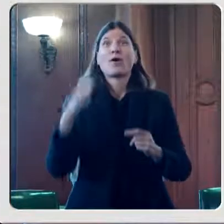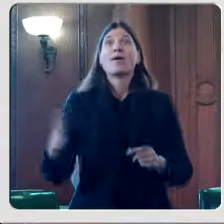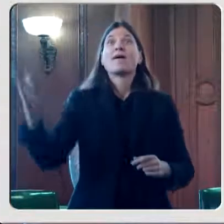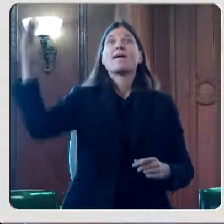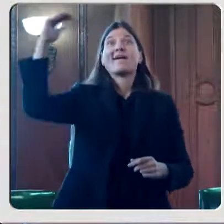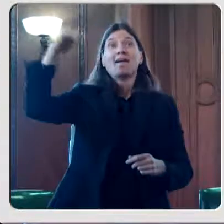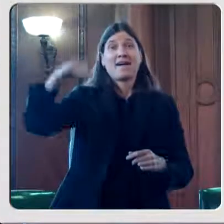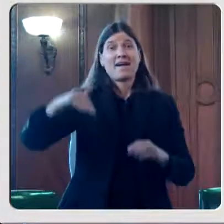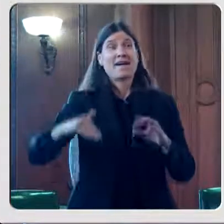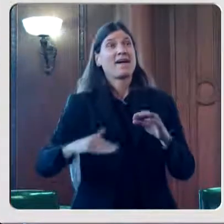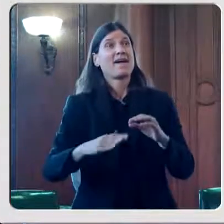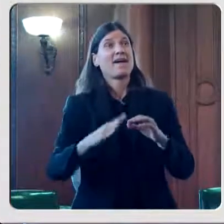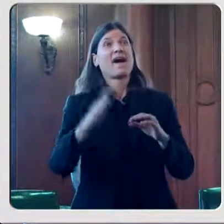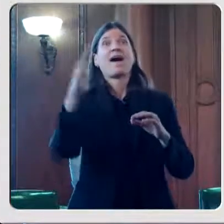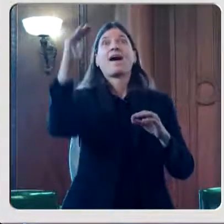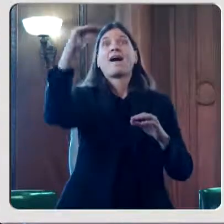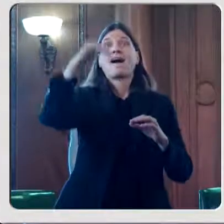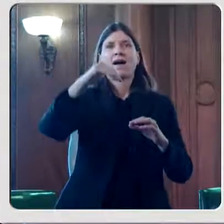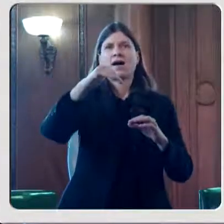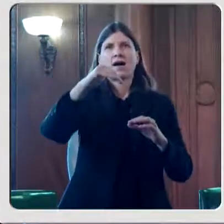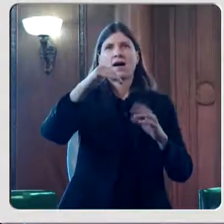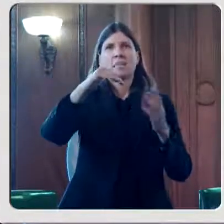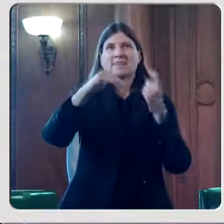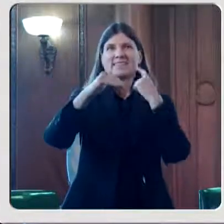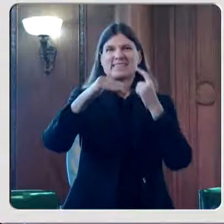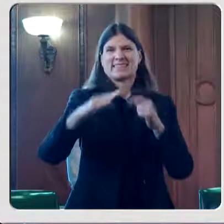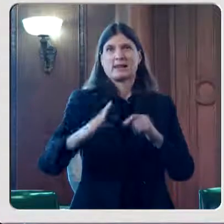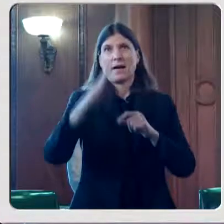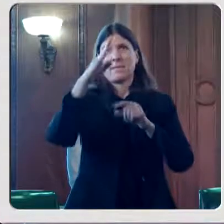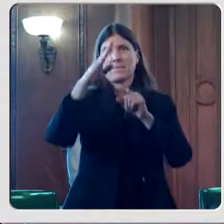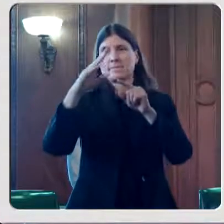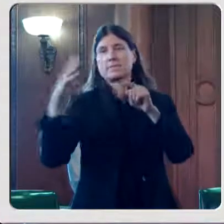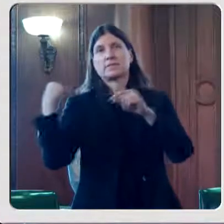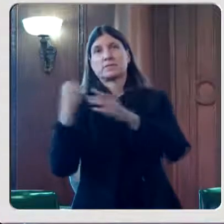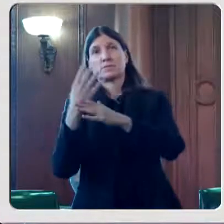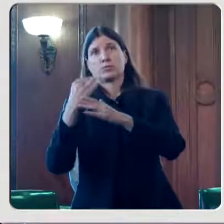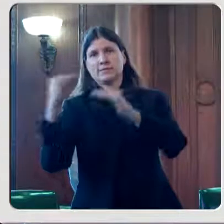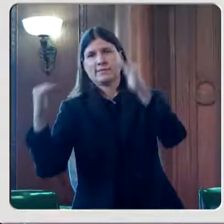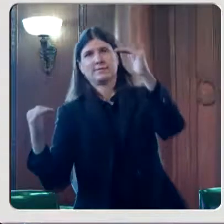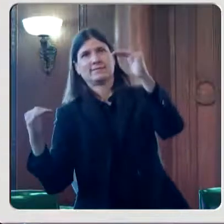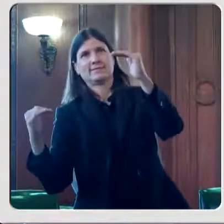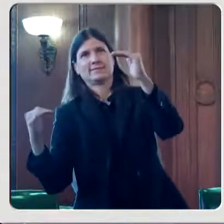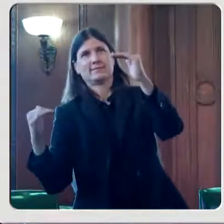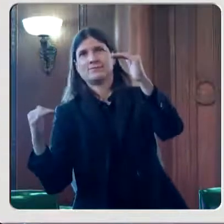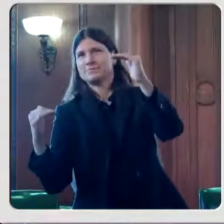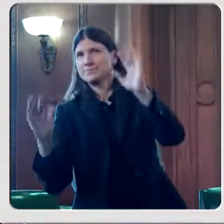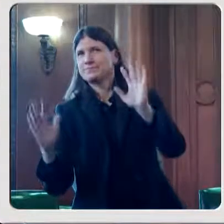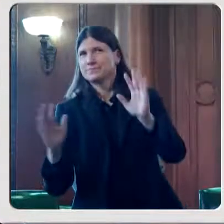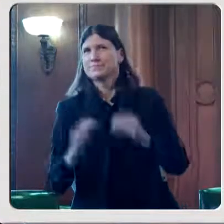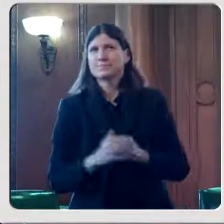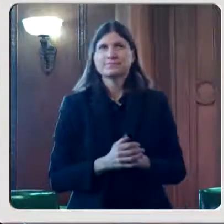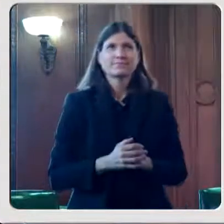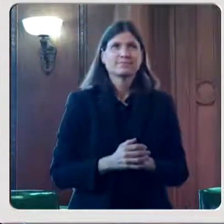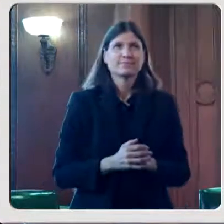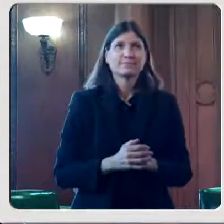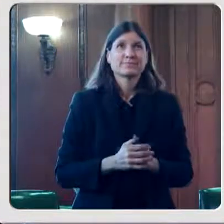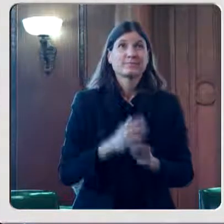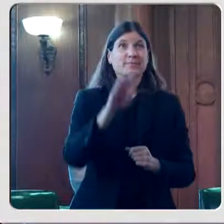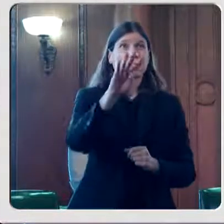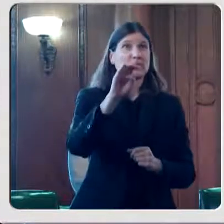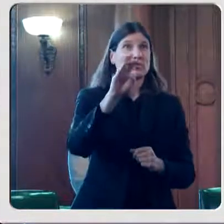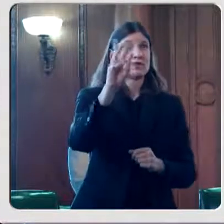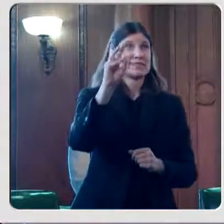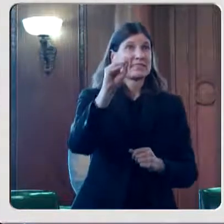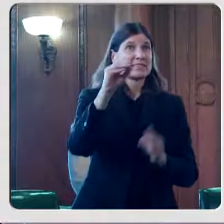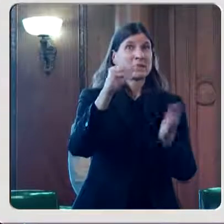over 460,000 deaths. We still do have one of the highest cumulative case rates in the United States and one of the